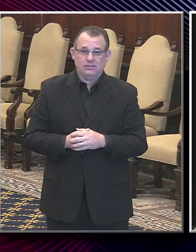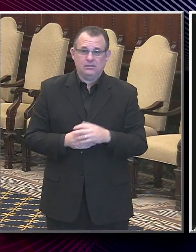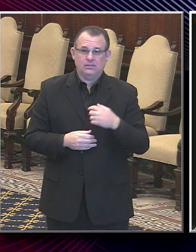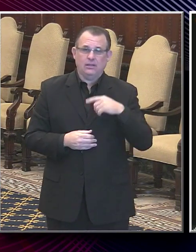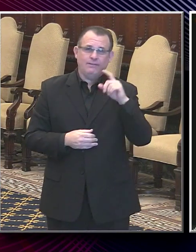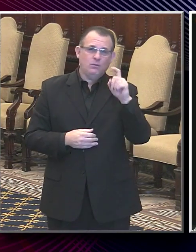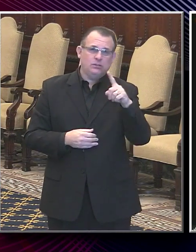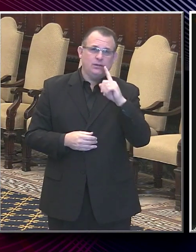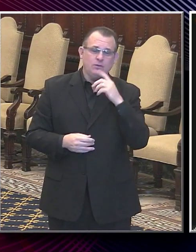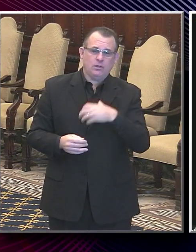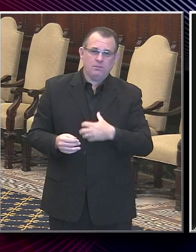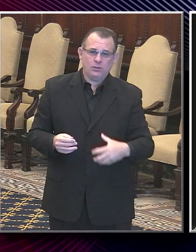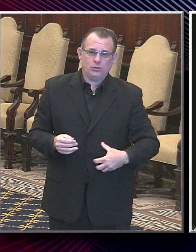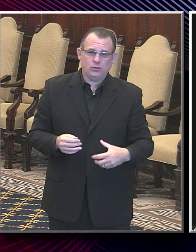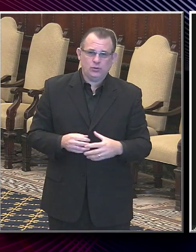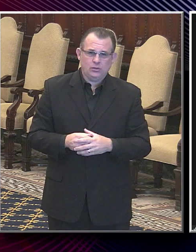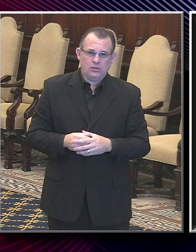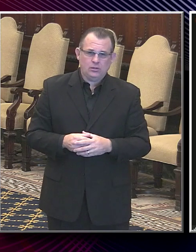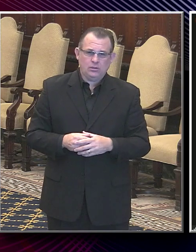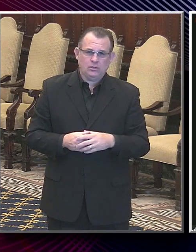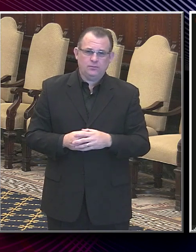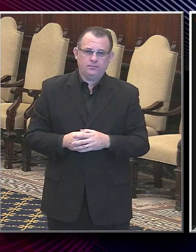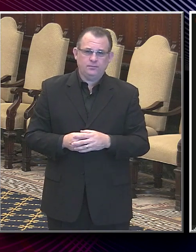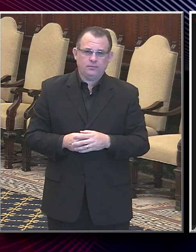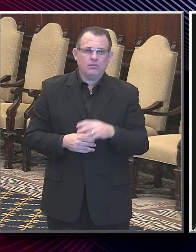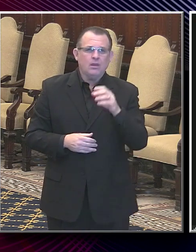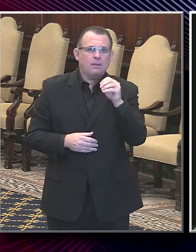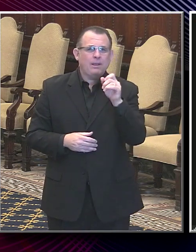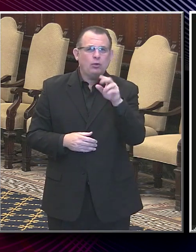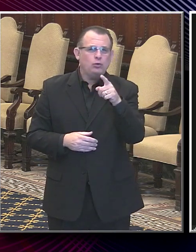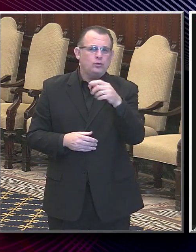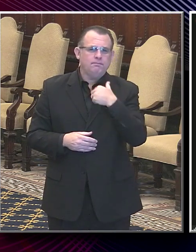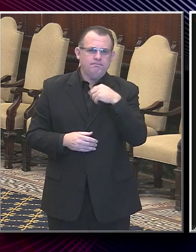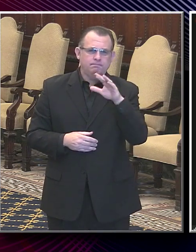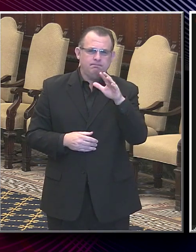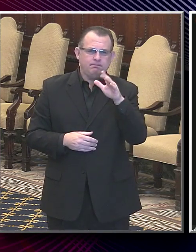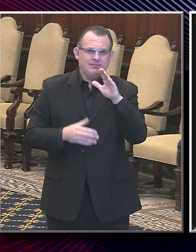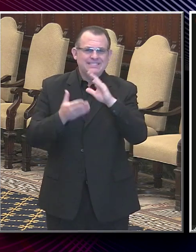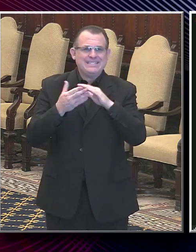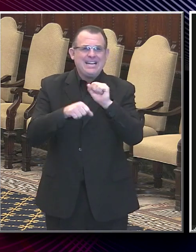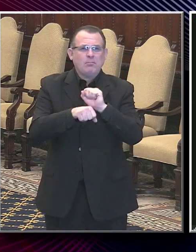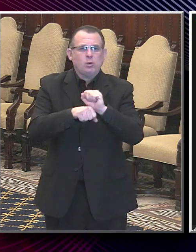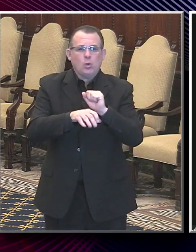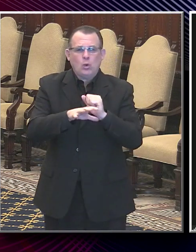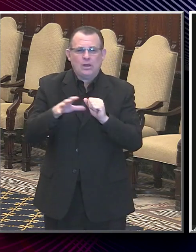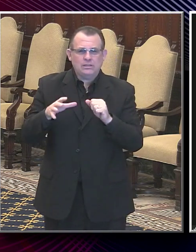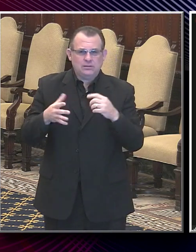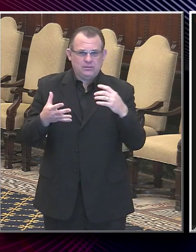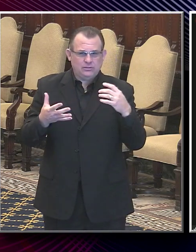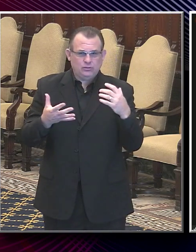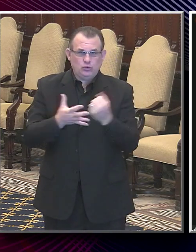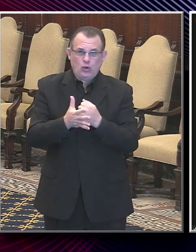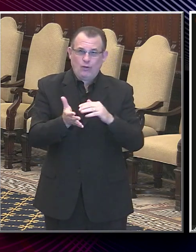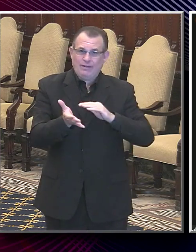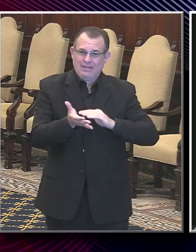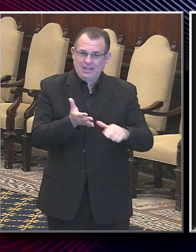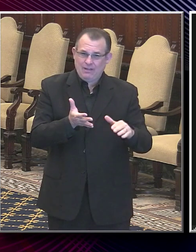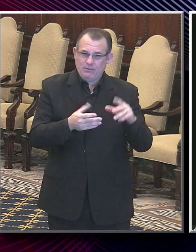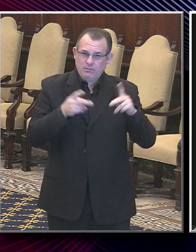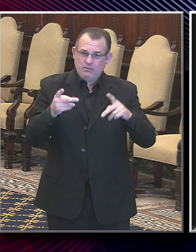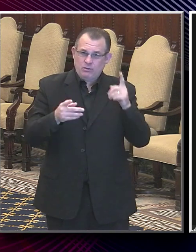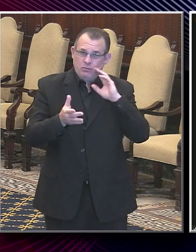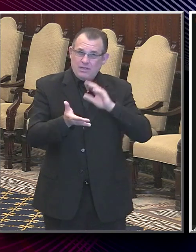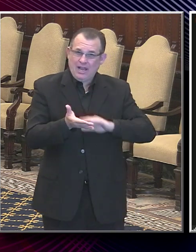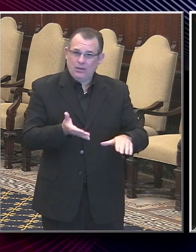mayor, will you react to the demonstration? The city employees believe they're going to be laid off or know that they're going to be laid off. Had